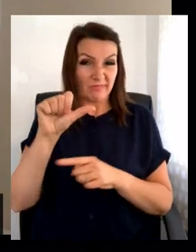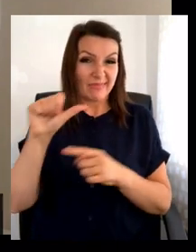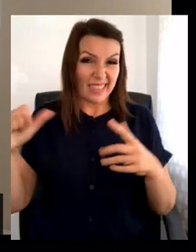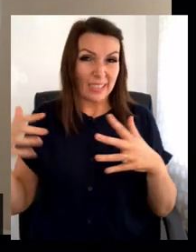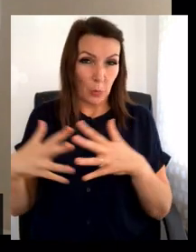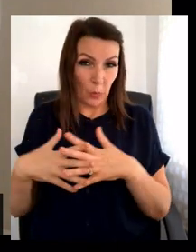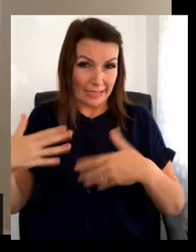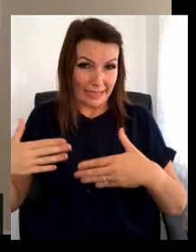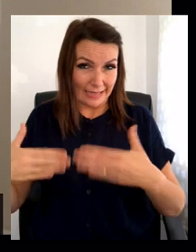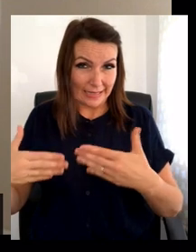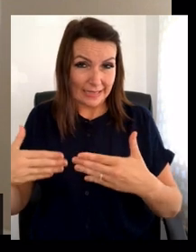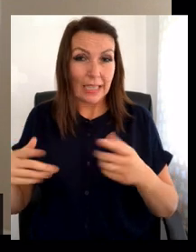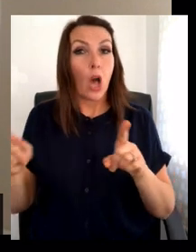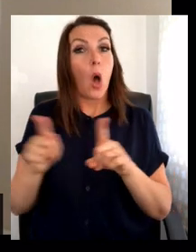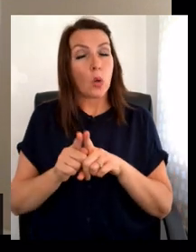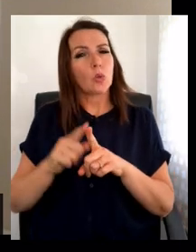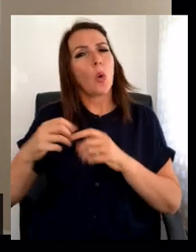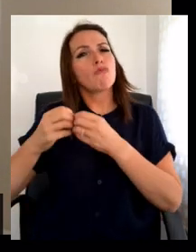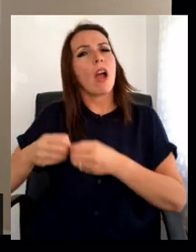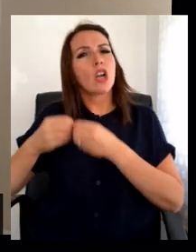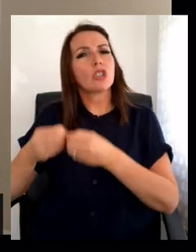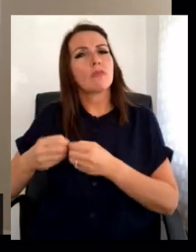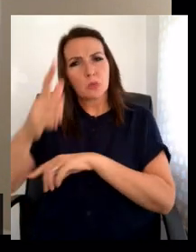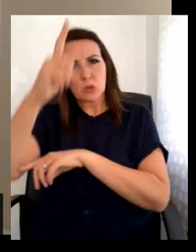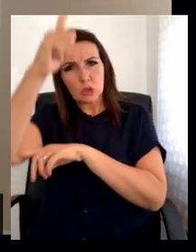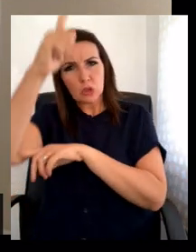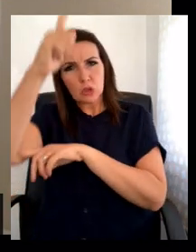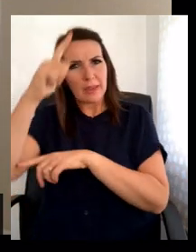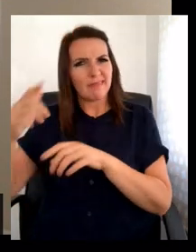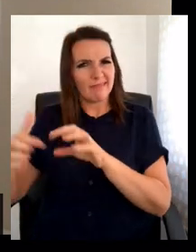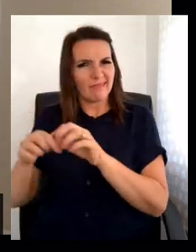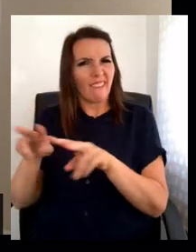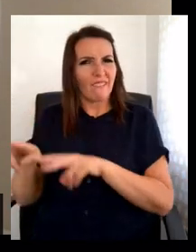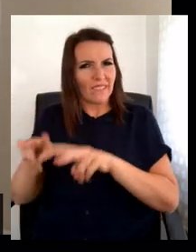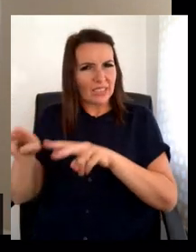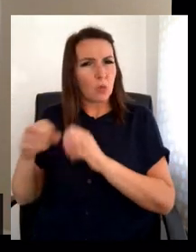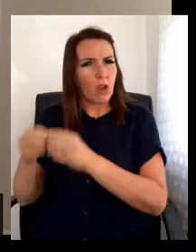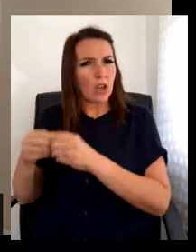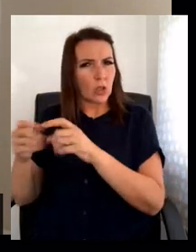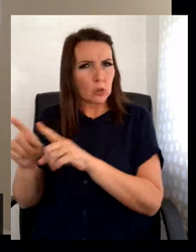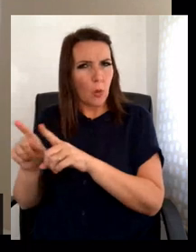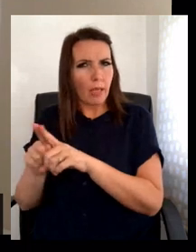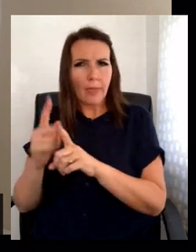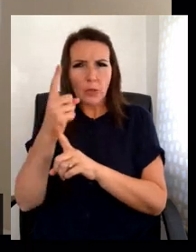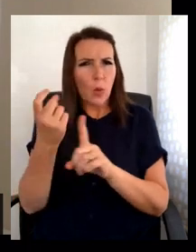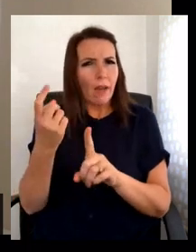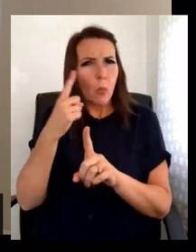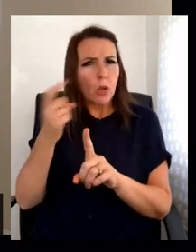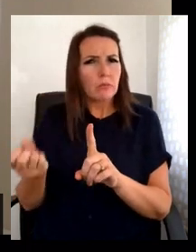rehearsal with Dusseldorf over video. And I think you might have one image of that,